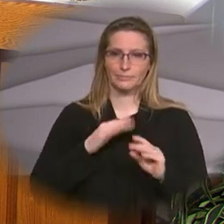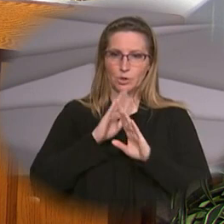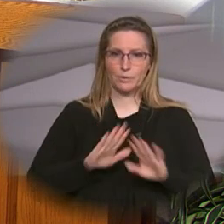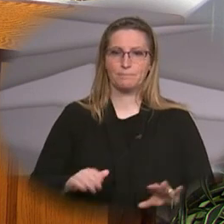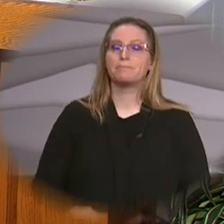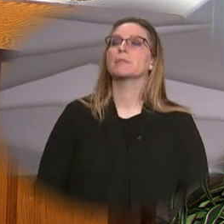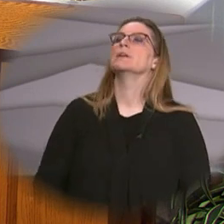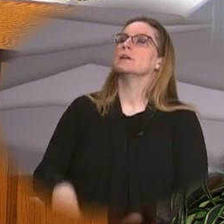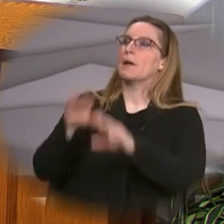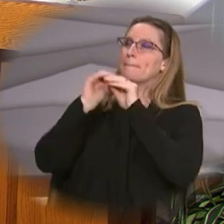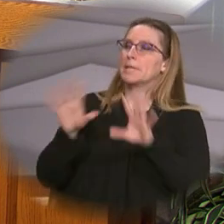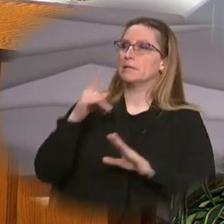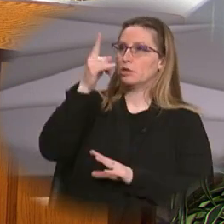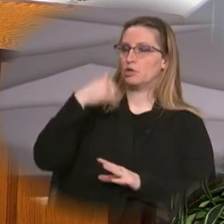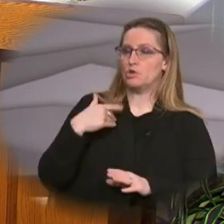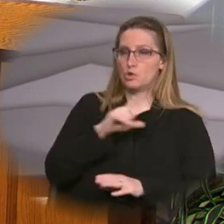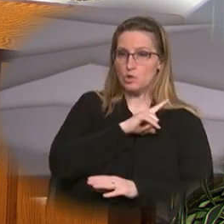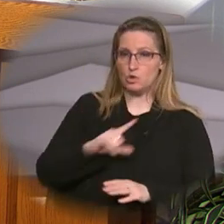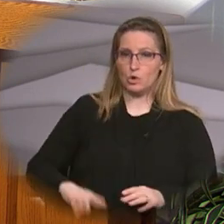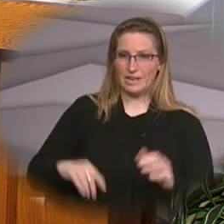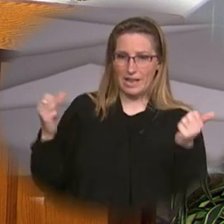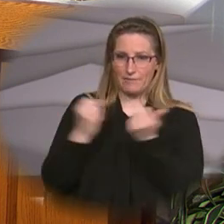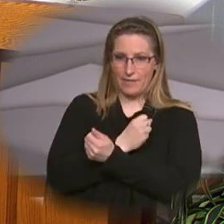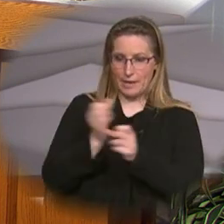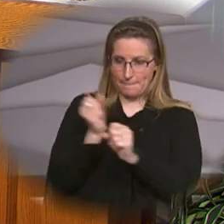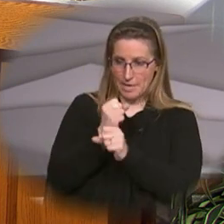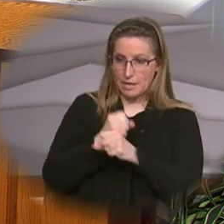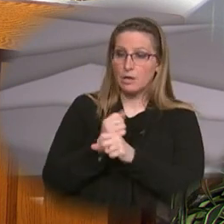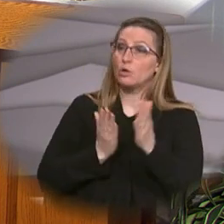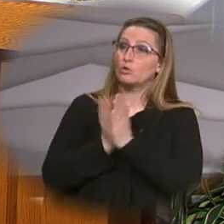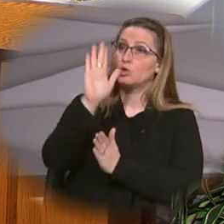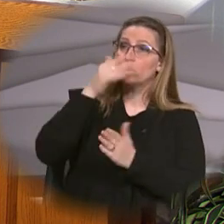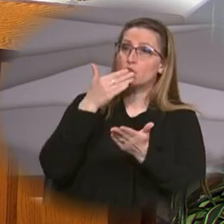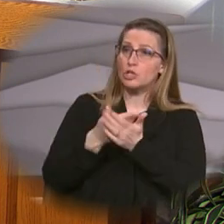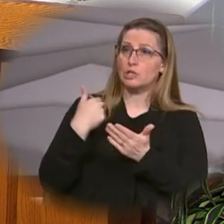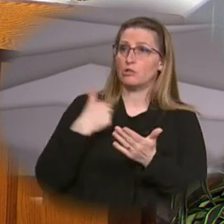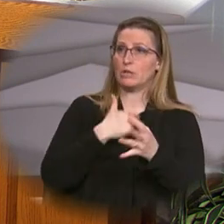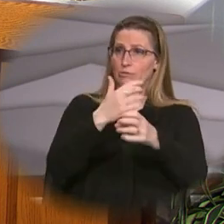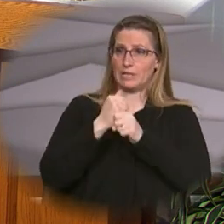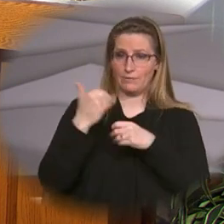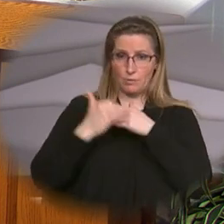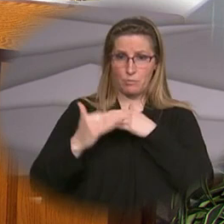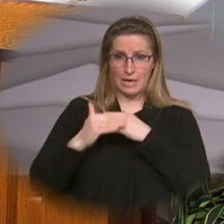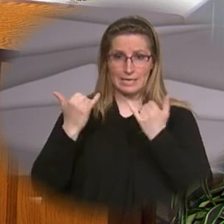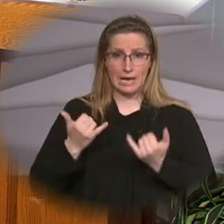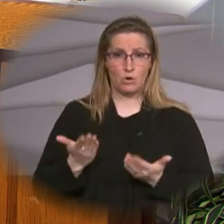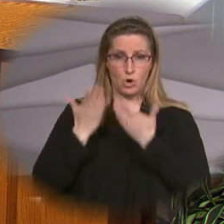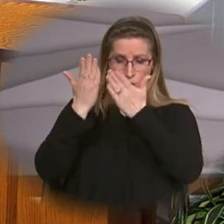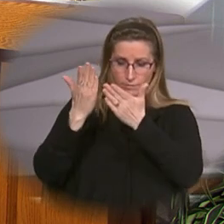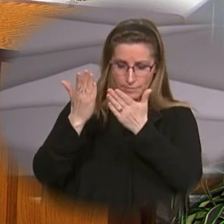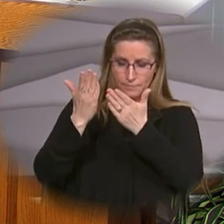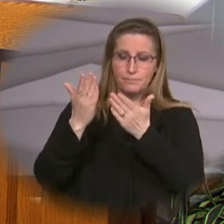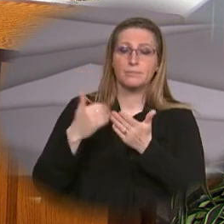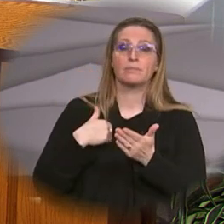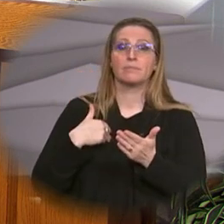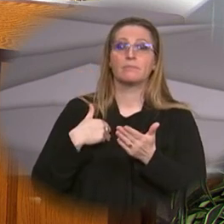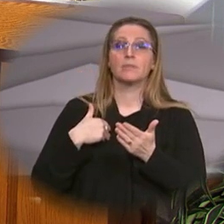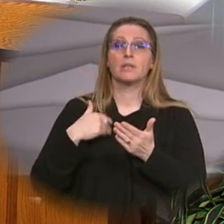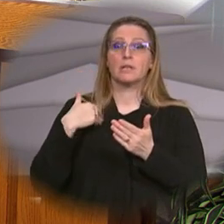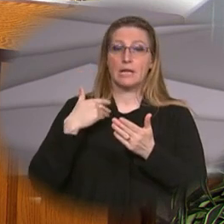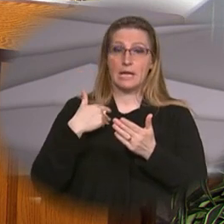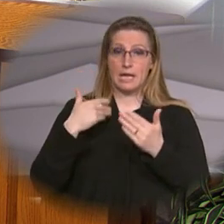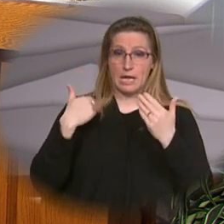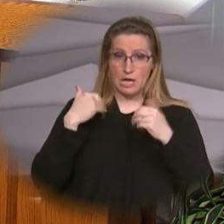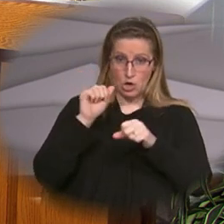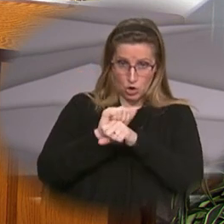Blessed are you, Lord God of all creation for through your goodness we have received the bread we offer you fruit of the earth